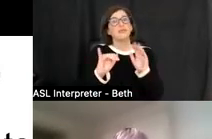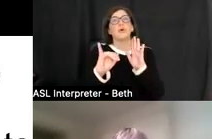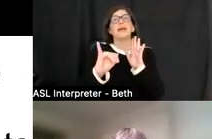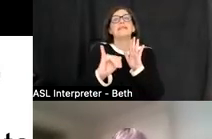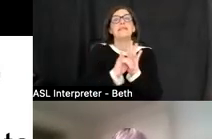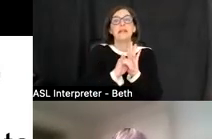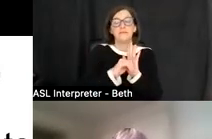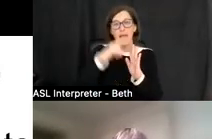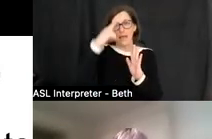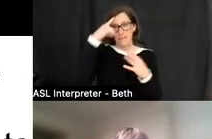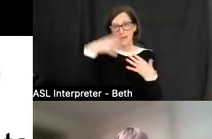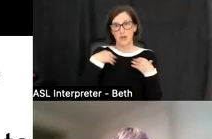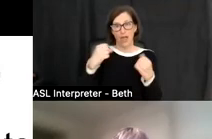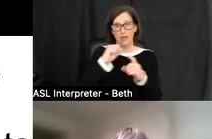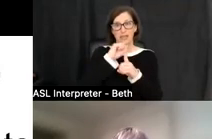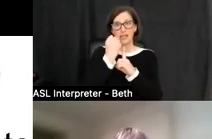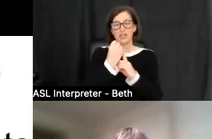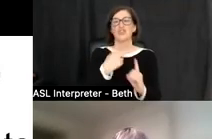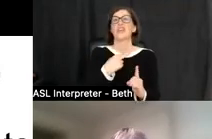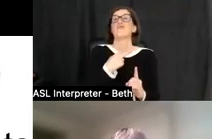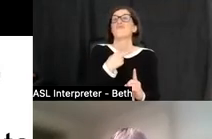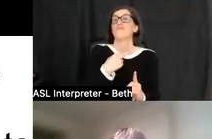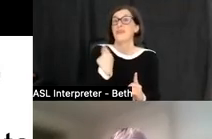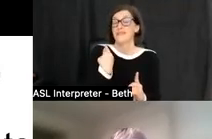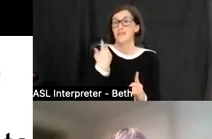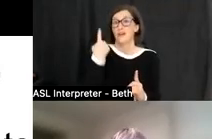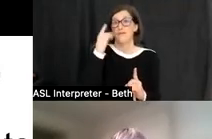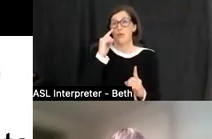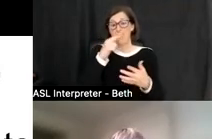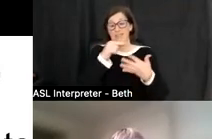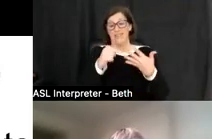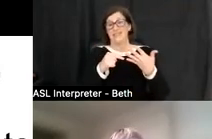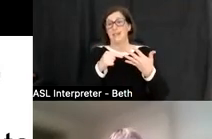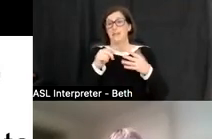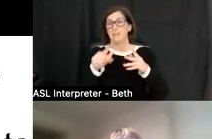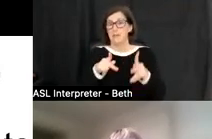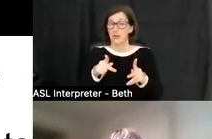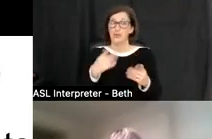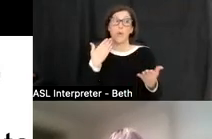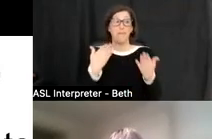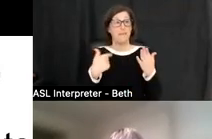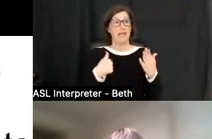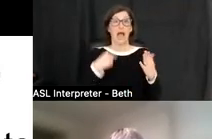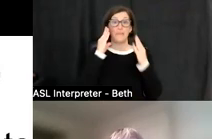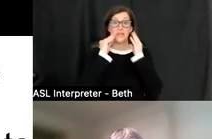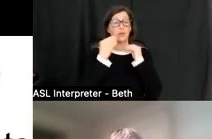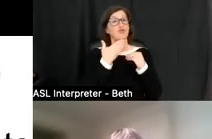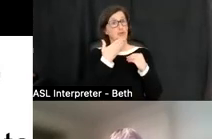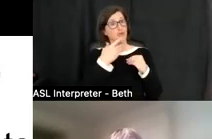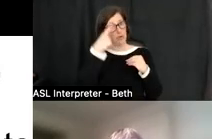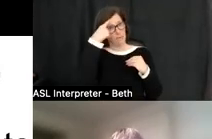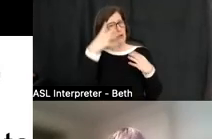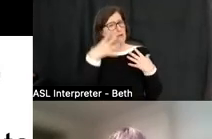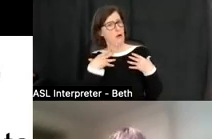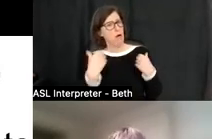the mental health conditions and risk factors that exist for these people. So even though someone is experiencing good mental health